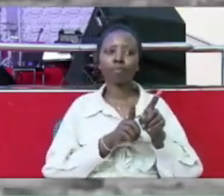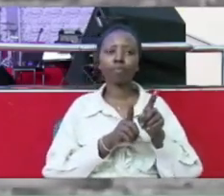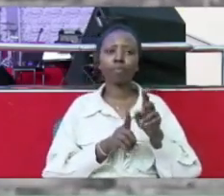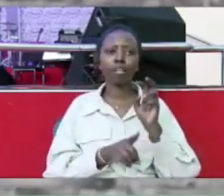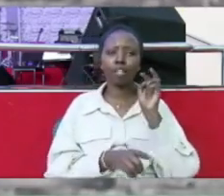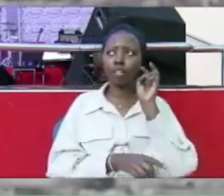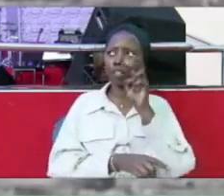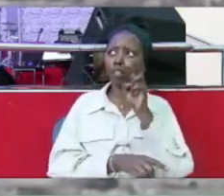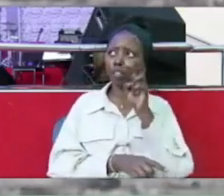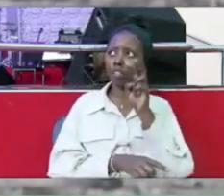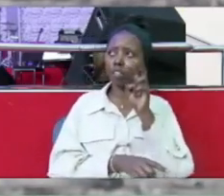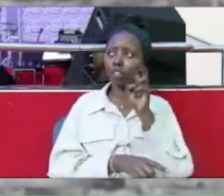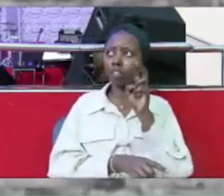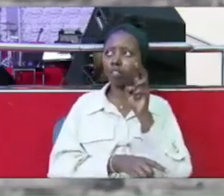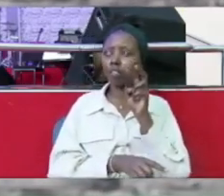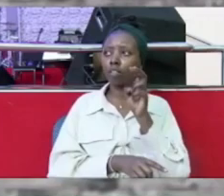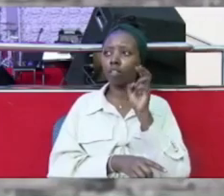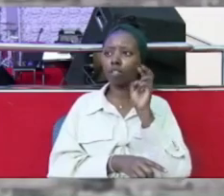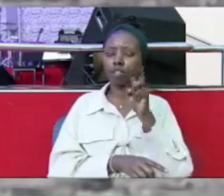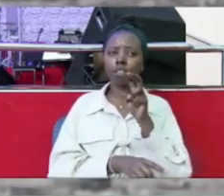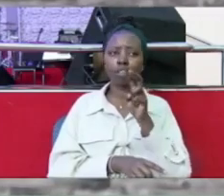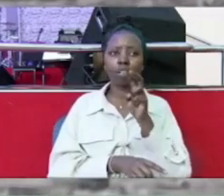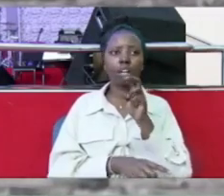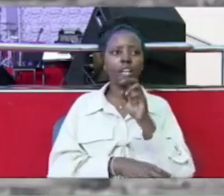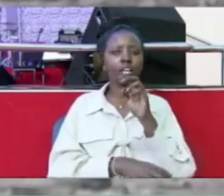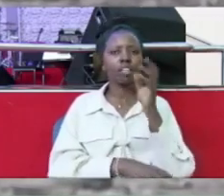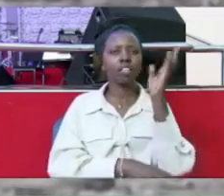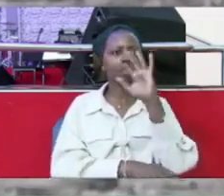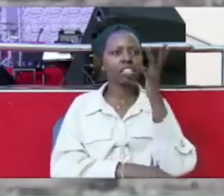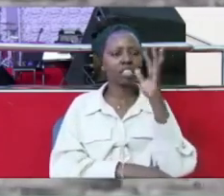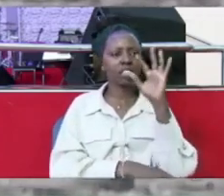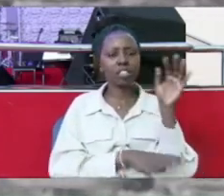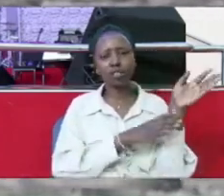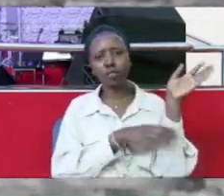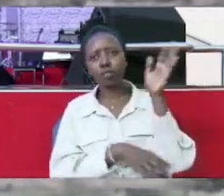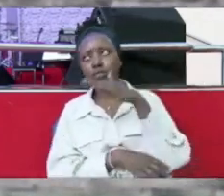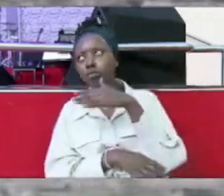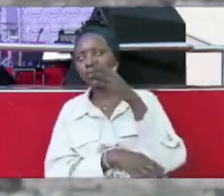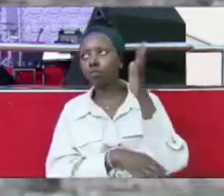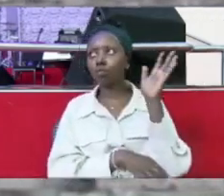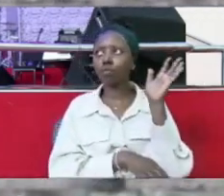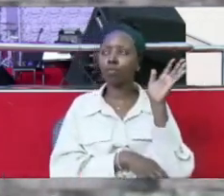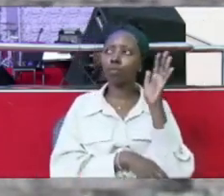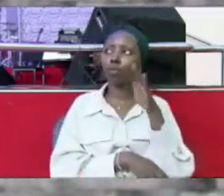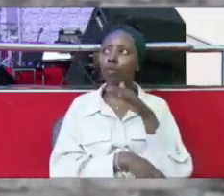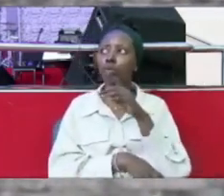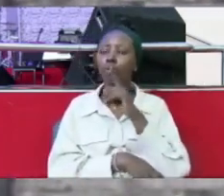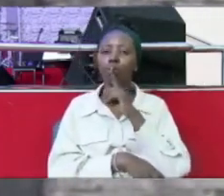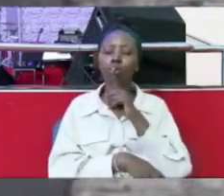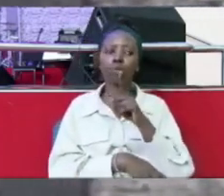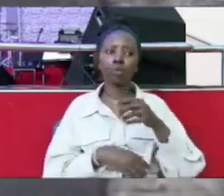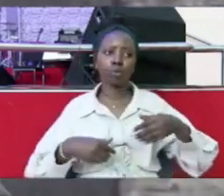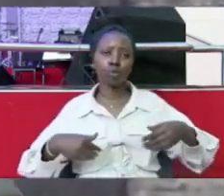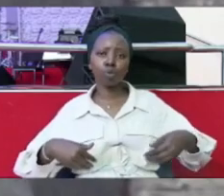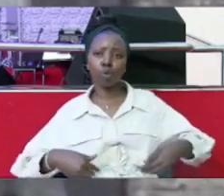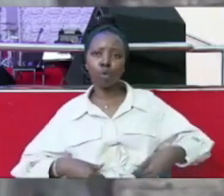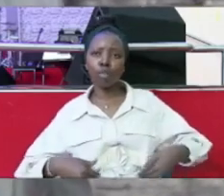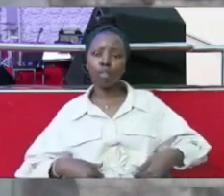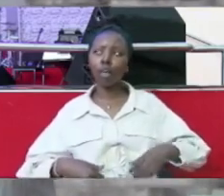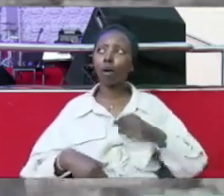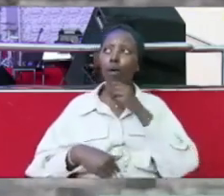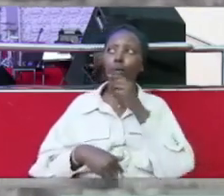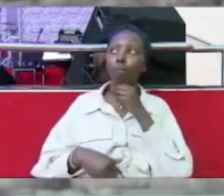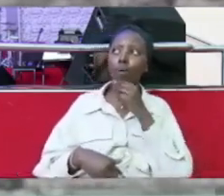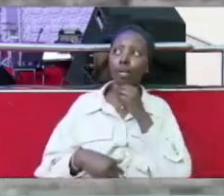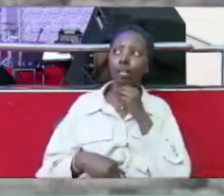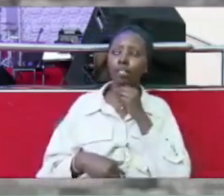tree moving. Walikuwa naona kama miti inatembea kurudi nyuma. So this young man, the son of this man, kwa hivyo huyu